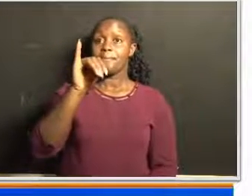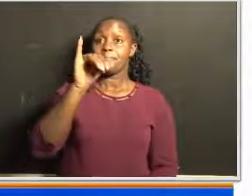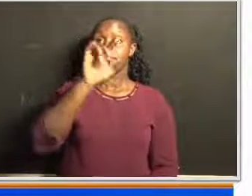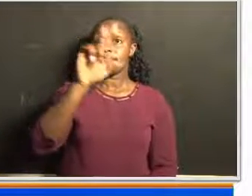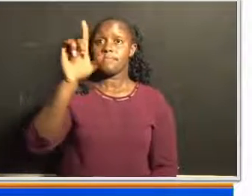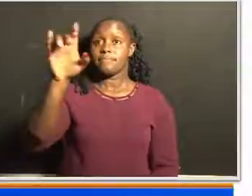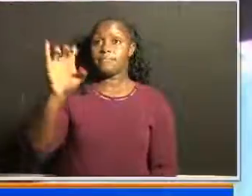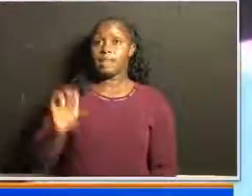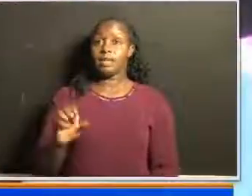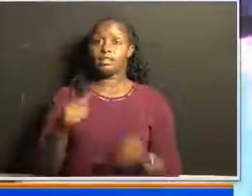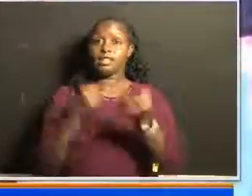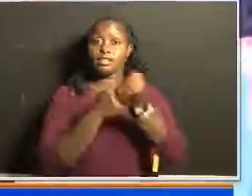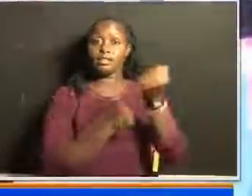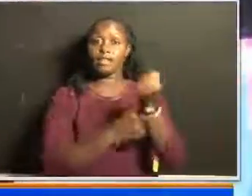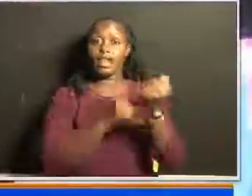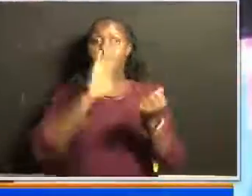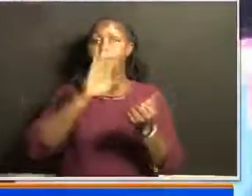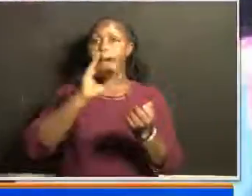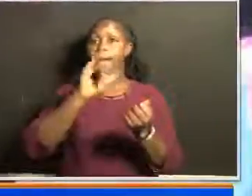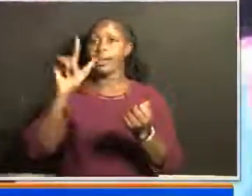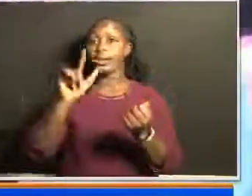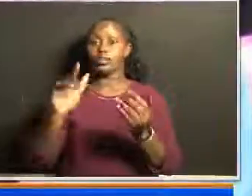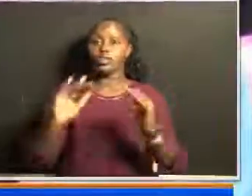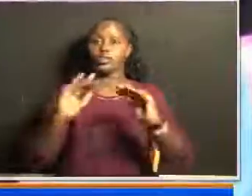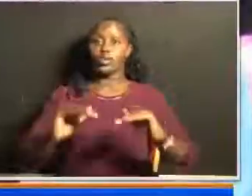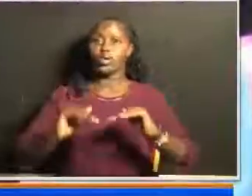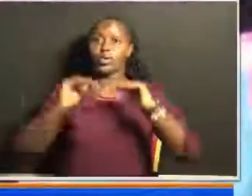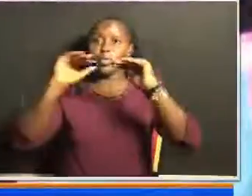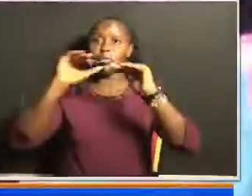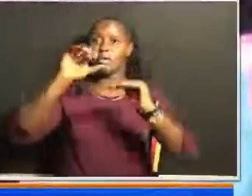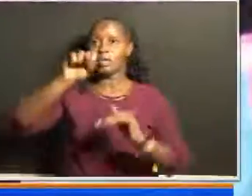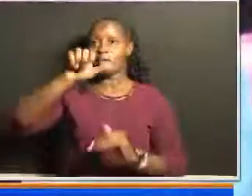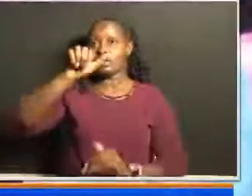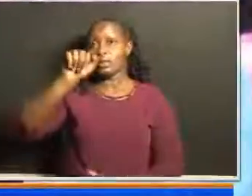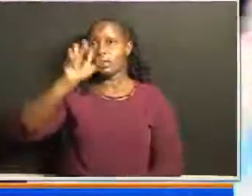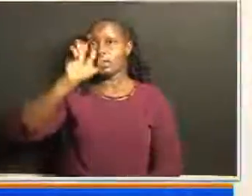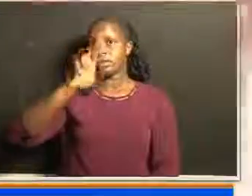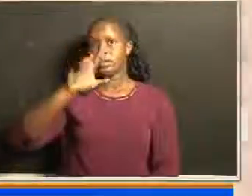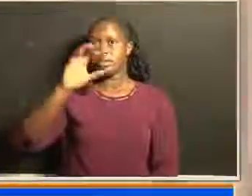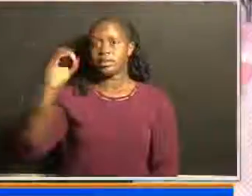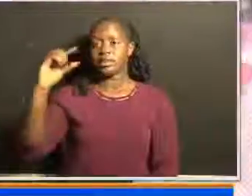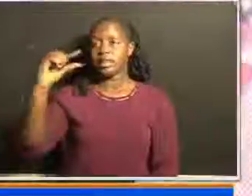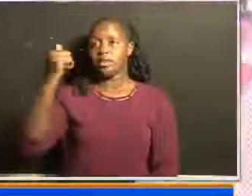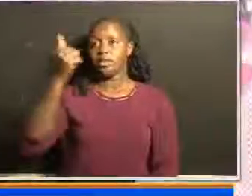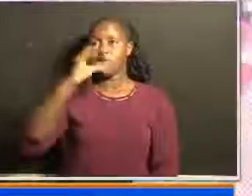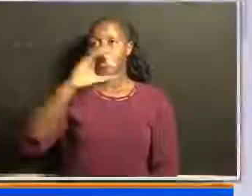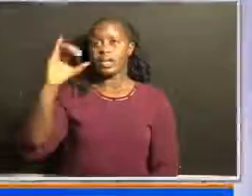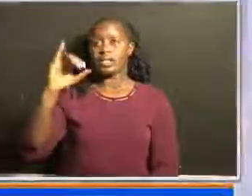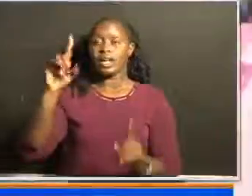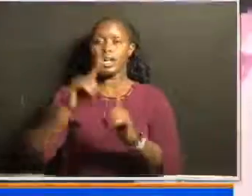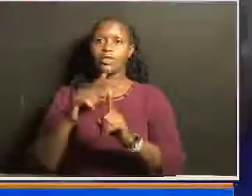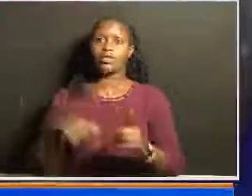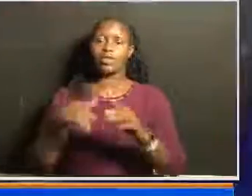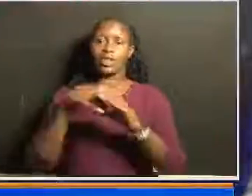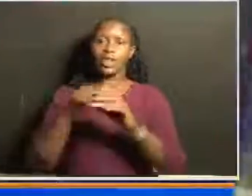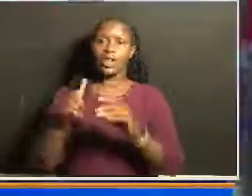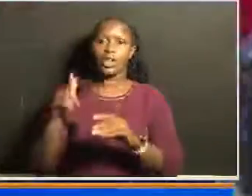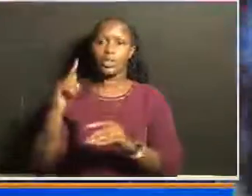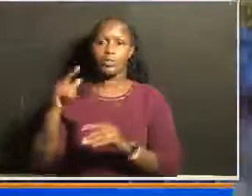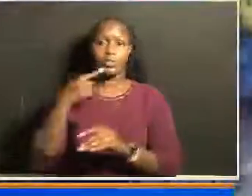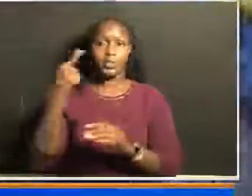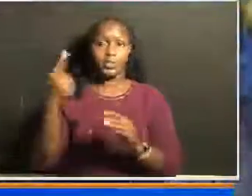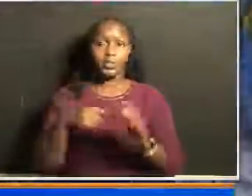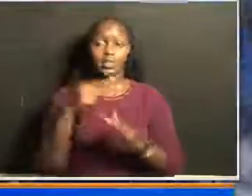seeks to entrench surrogacy and other assisted reproductive technologies into law, a bill that Dorcas says